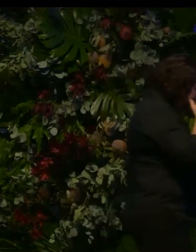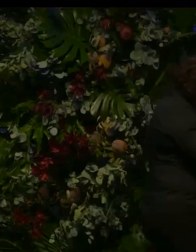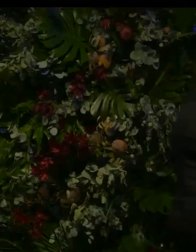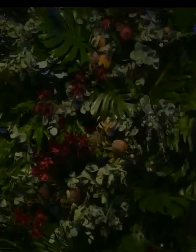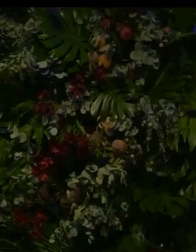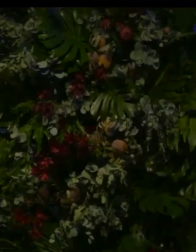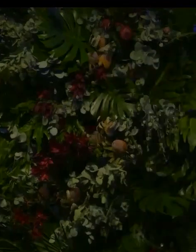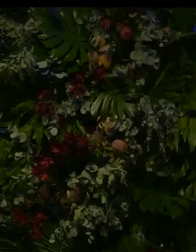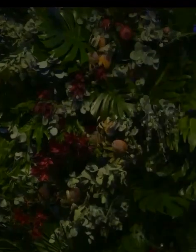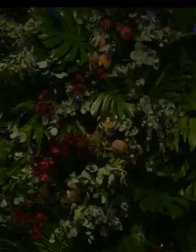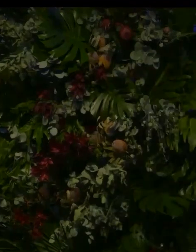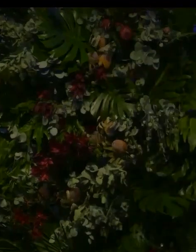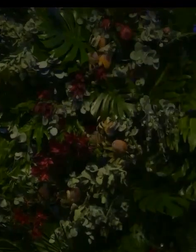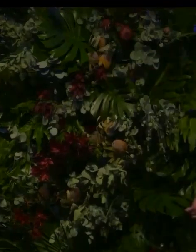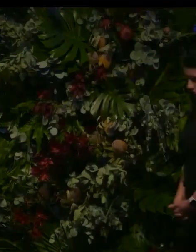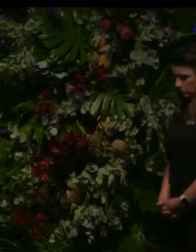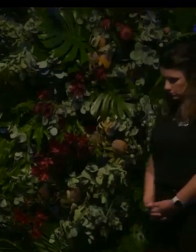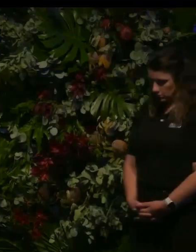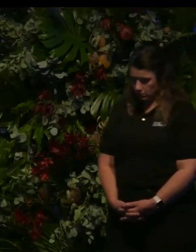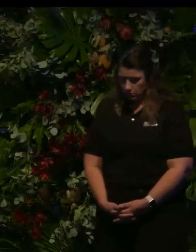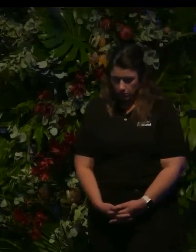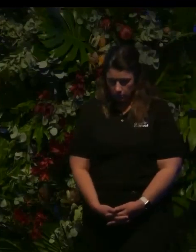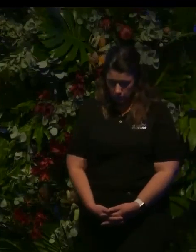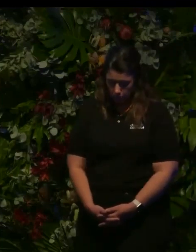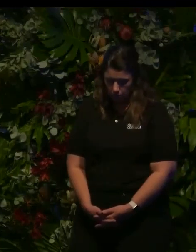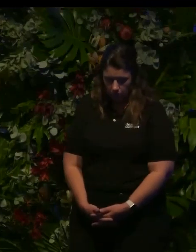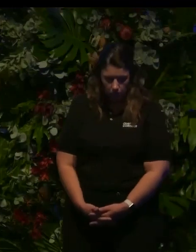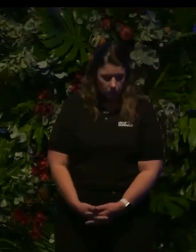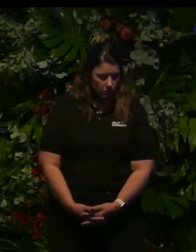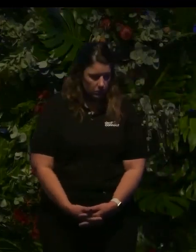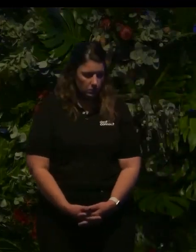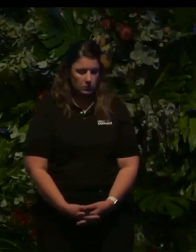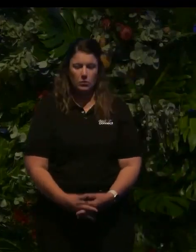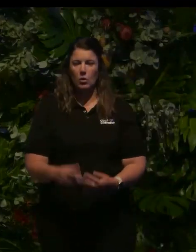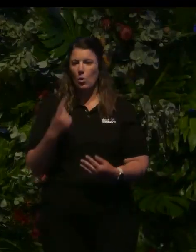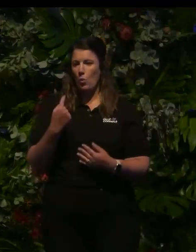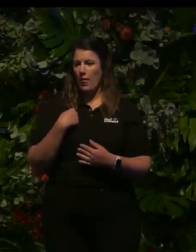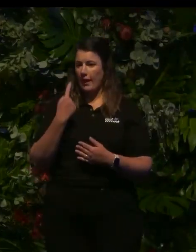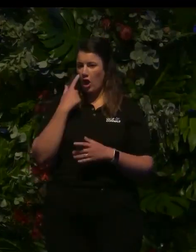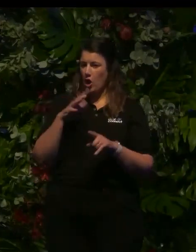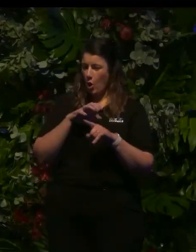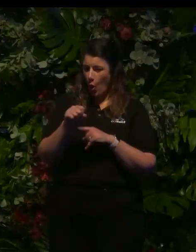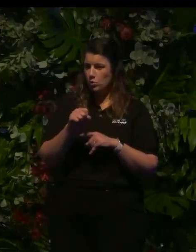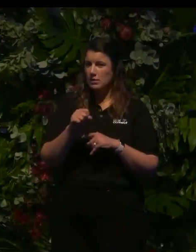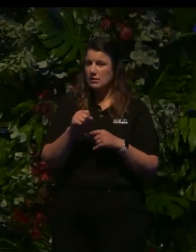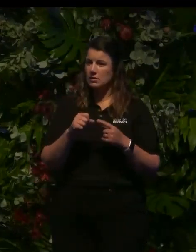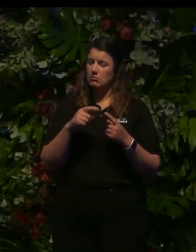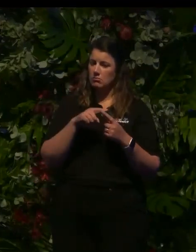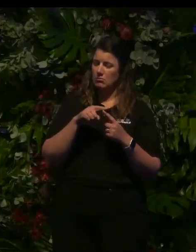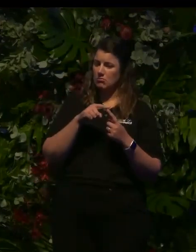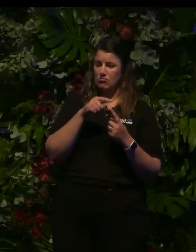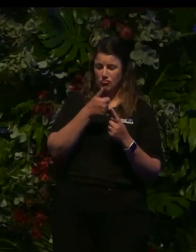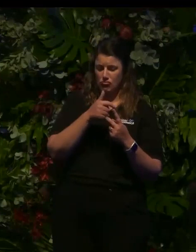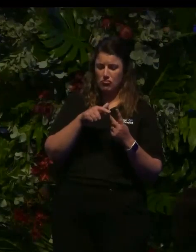one thing that I noticed when they grew up, my first 2 didn't go through anything. It's my last kid,